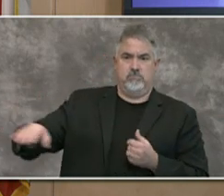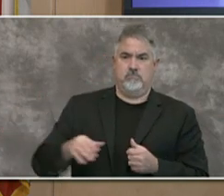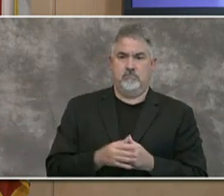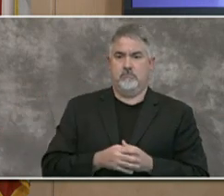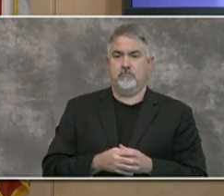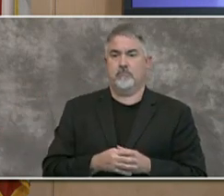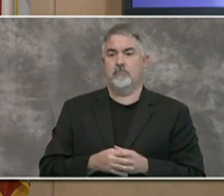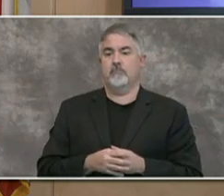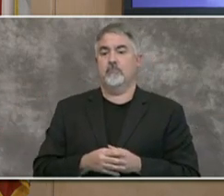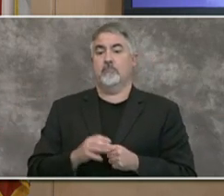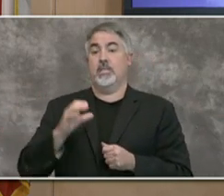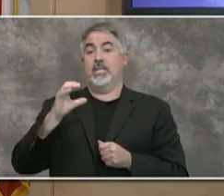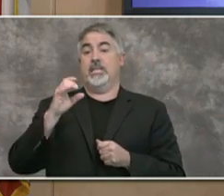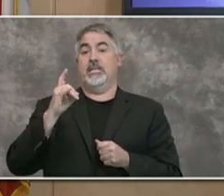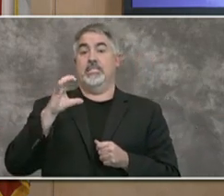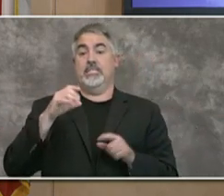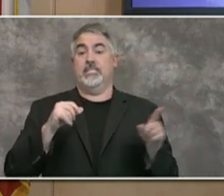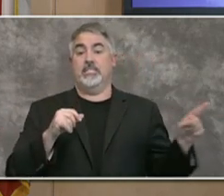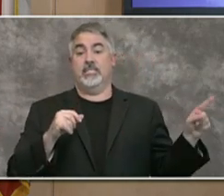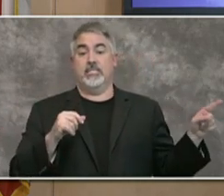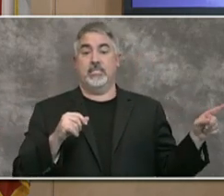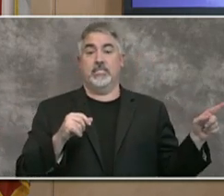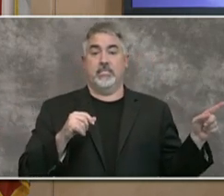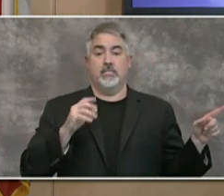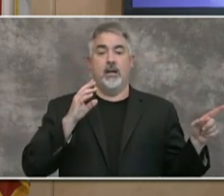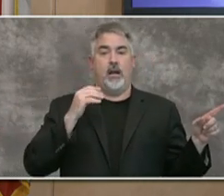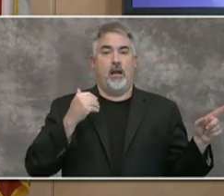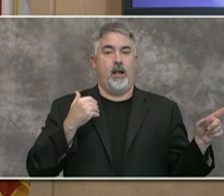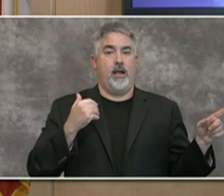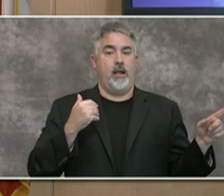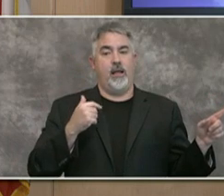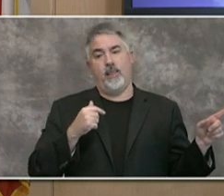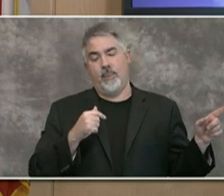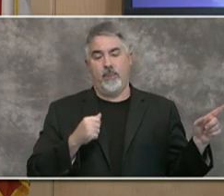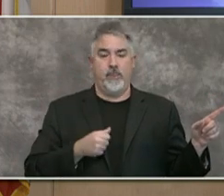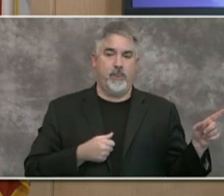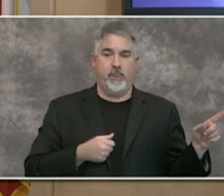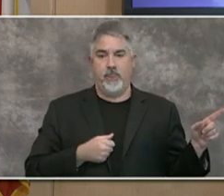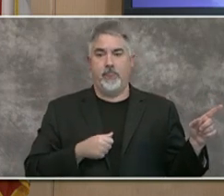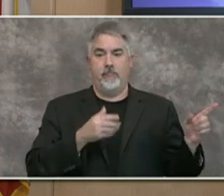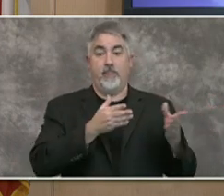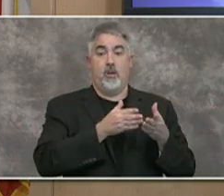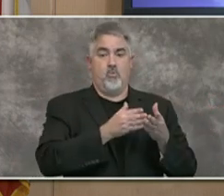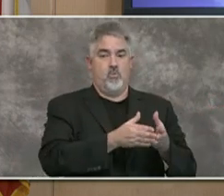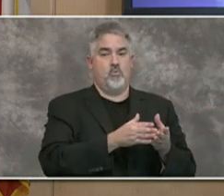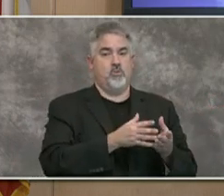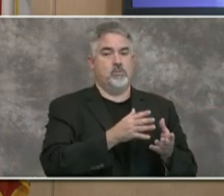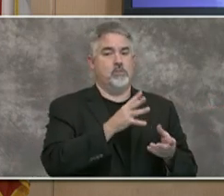separate listing of cases that are associated with cruise ship